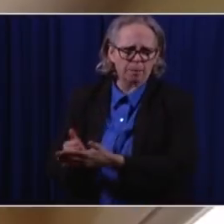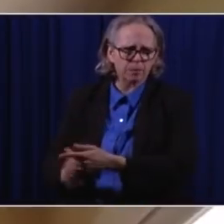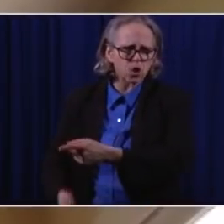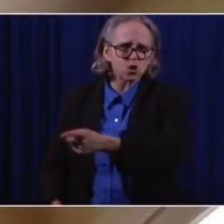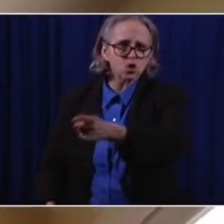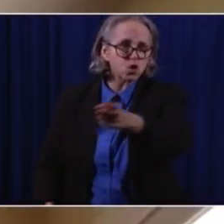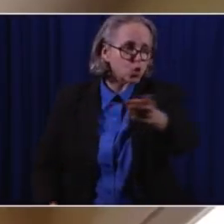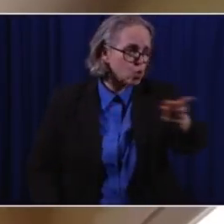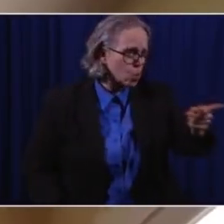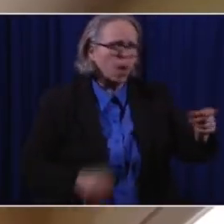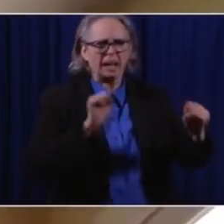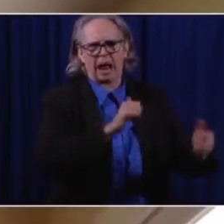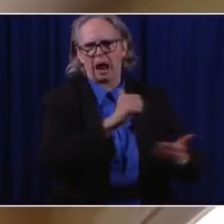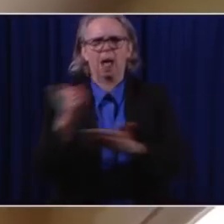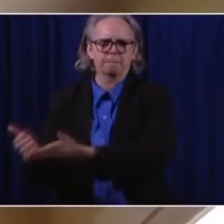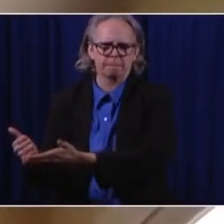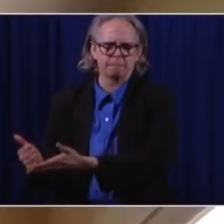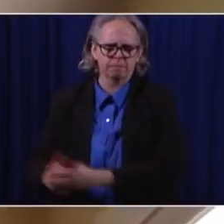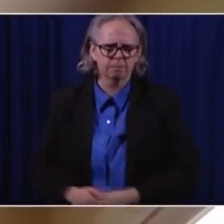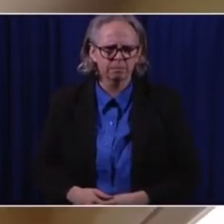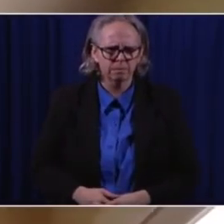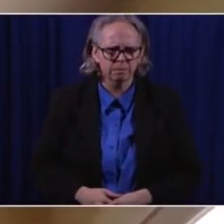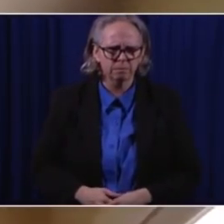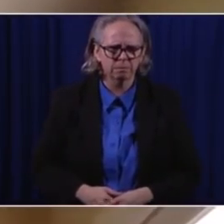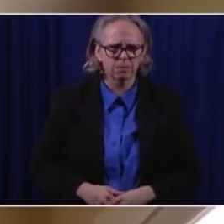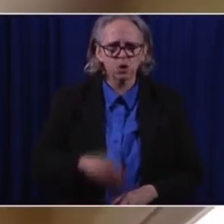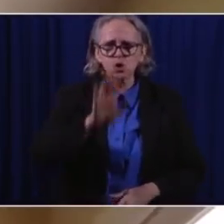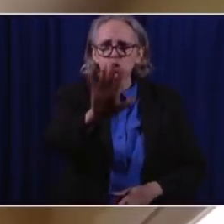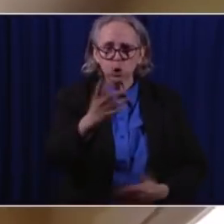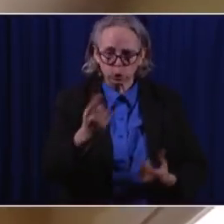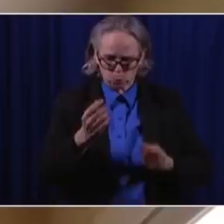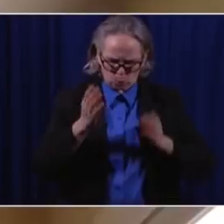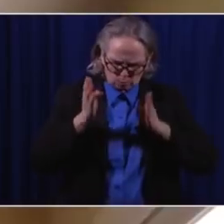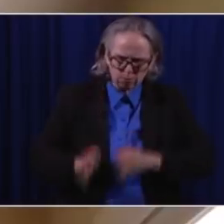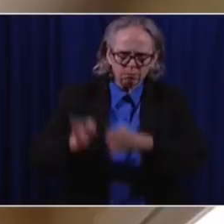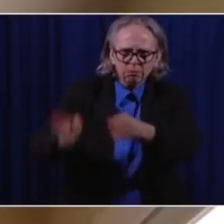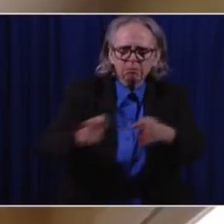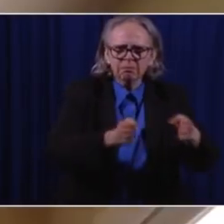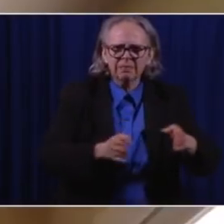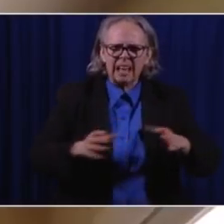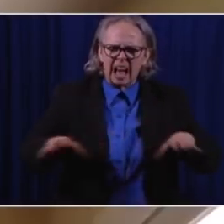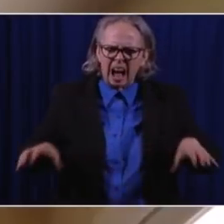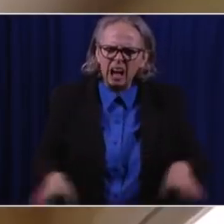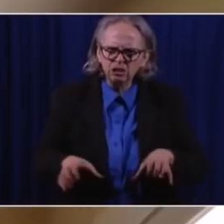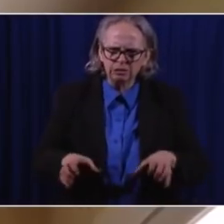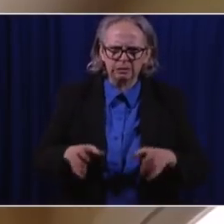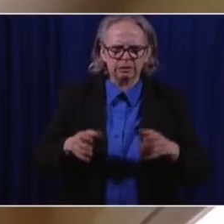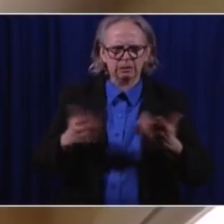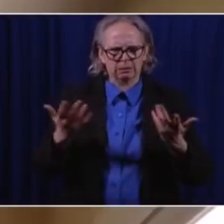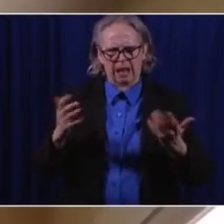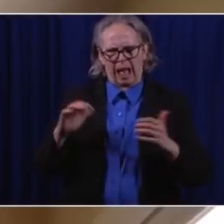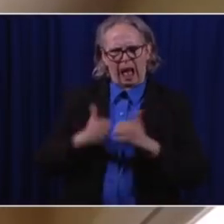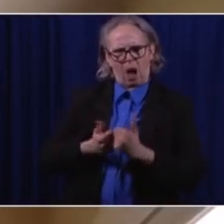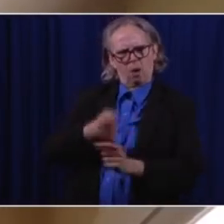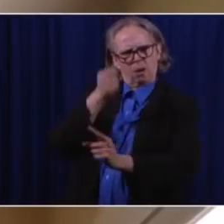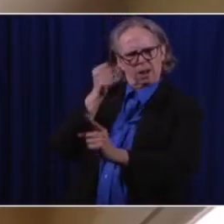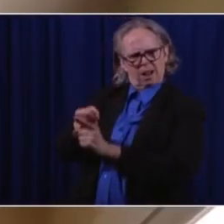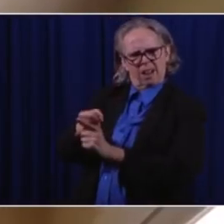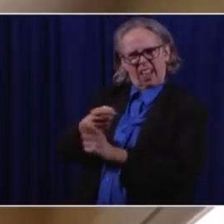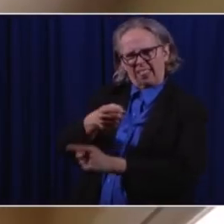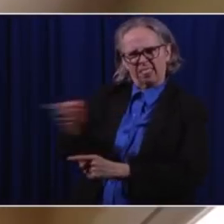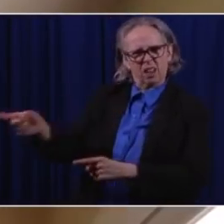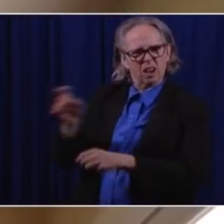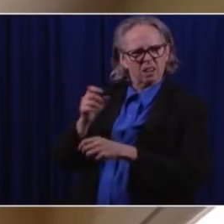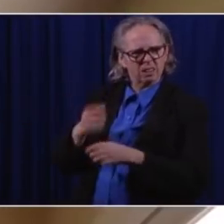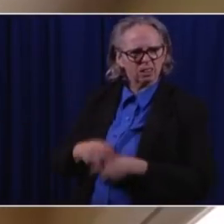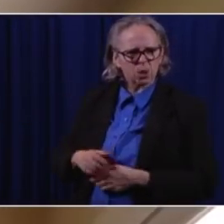The actions of the people of Ohio will be the determining factor in what I think the future is going to look like. We have to band